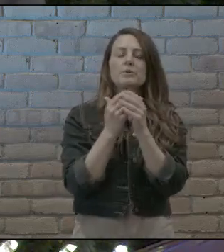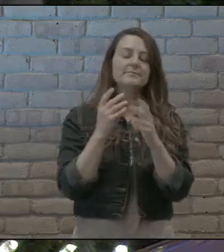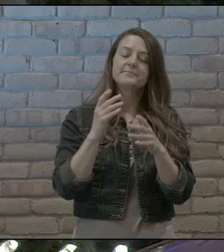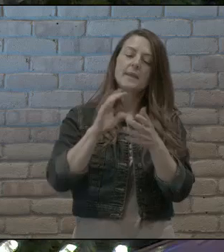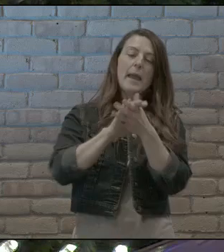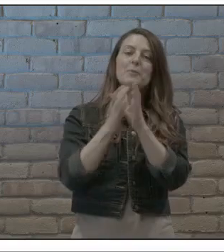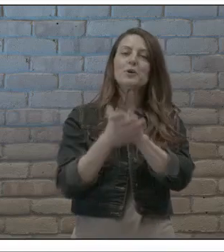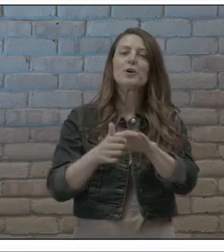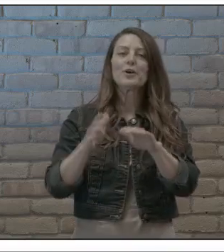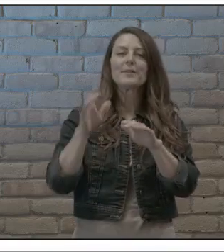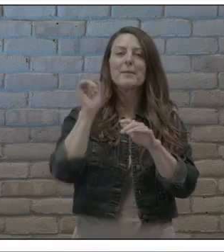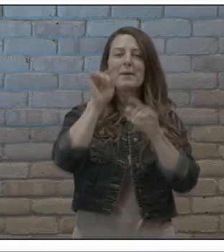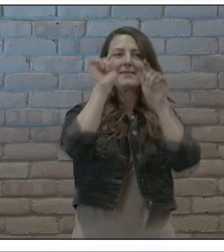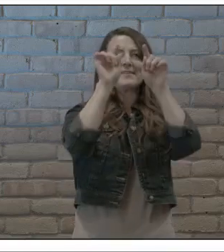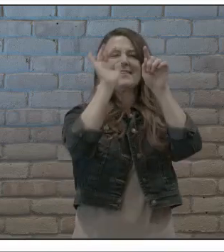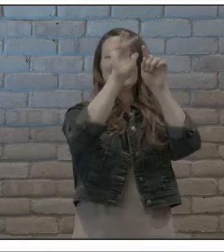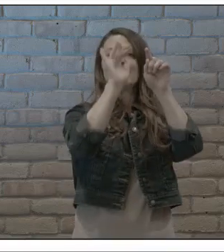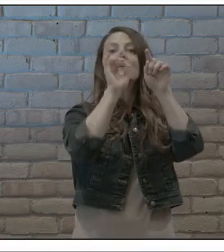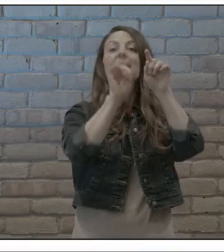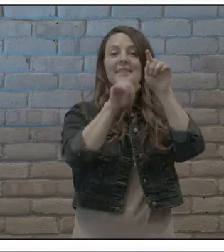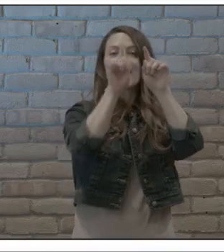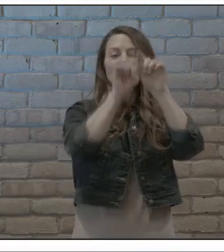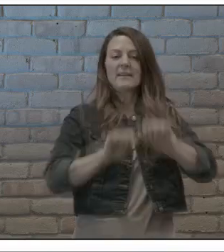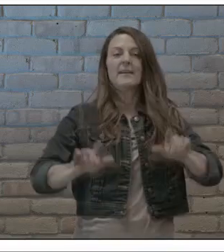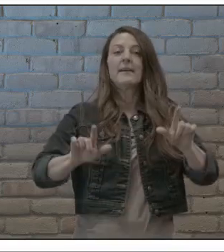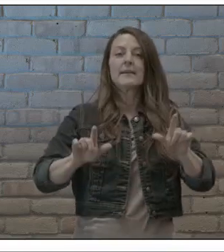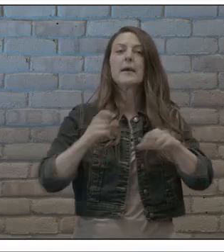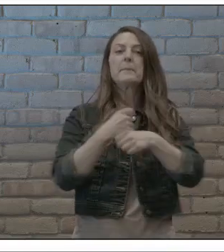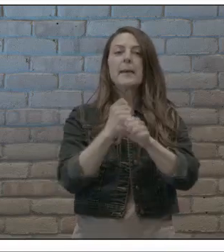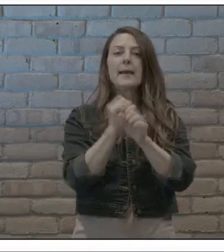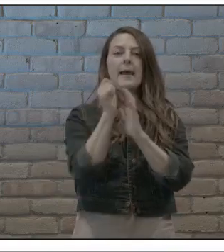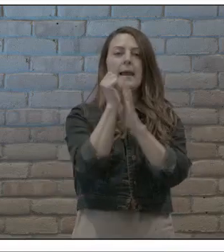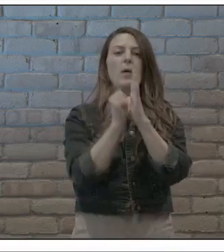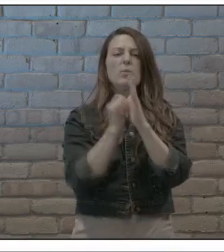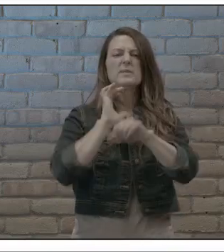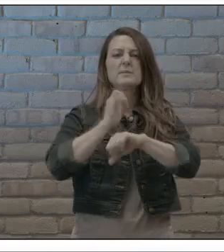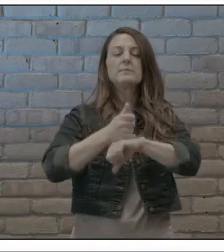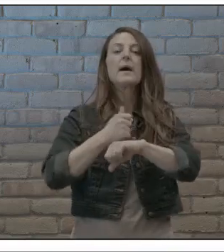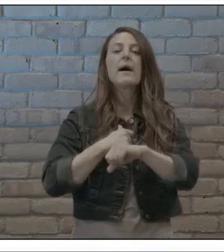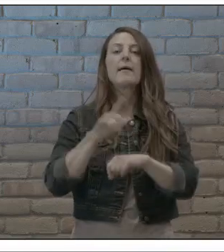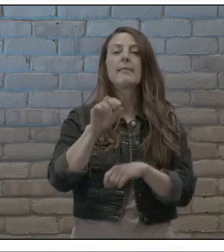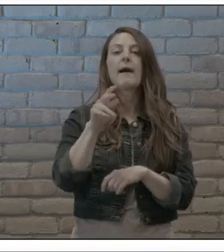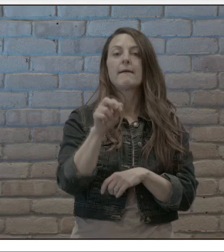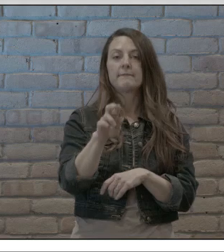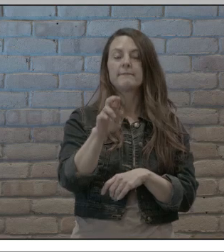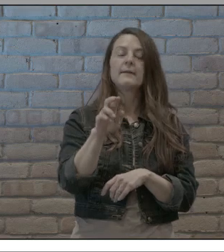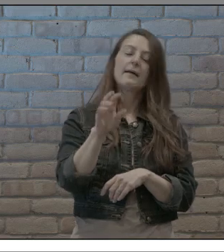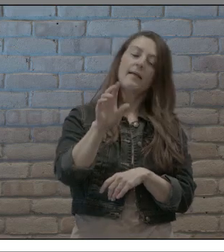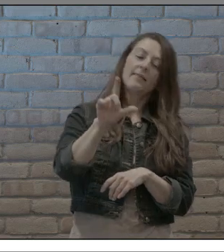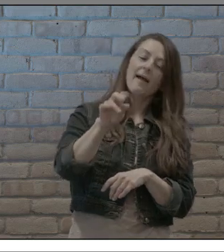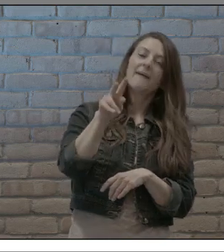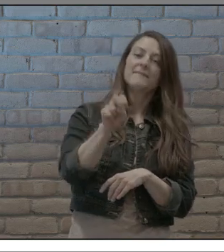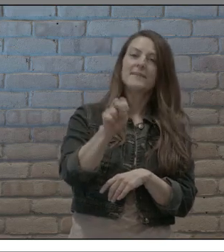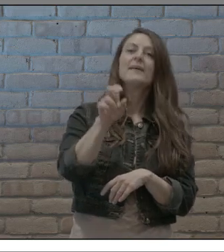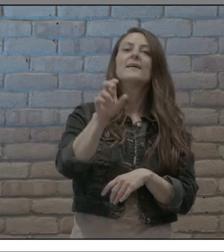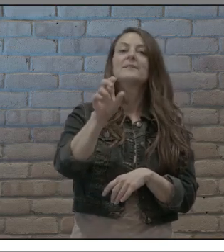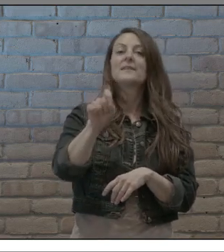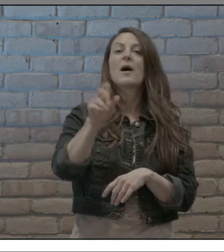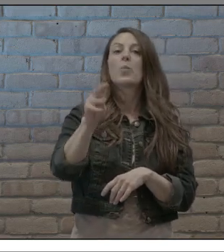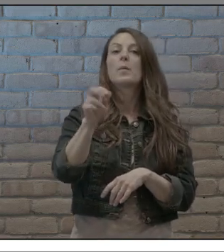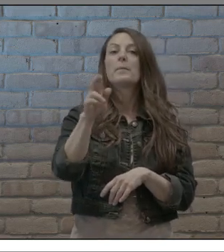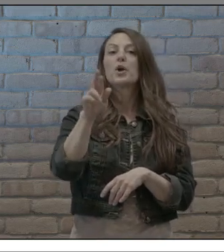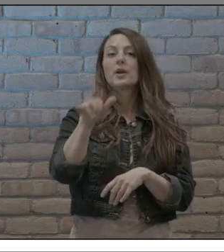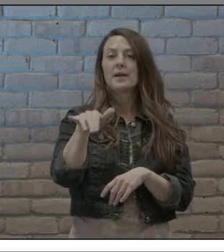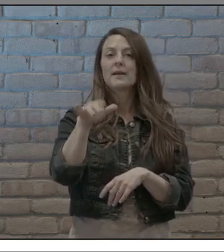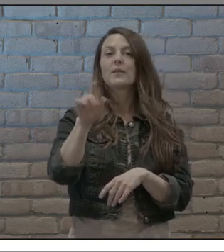top of your screen. If you click that button, you can actually make an account at live.woodburylutheran.org, which just allows you to get